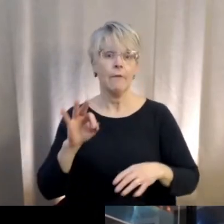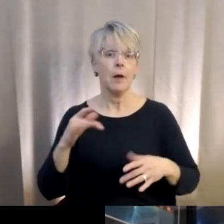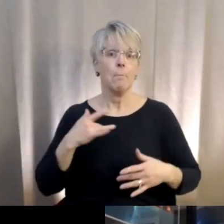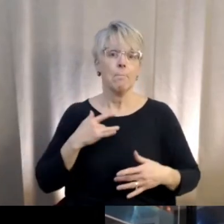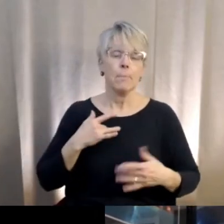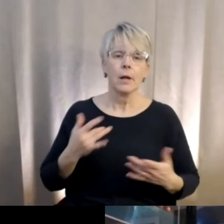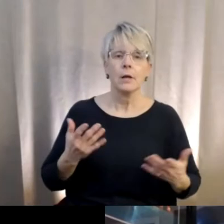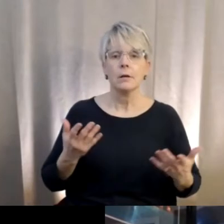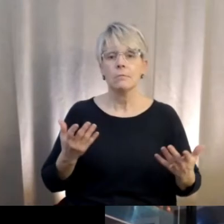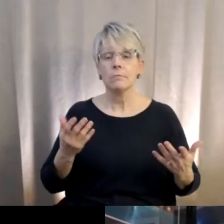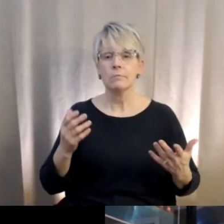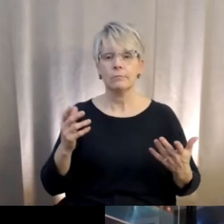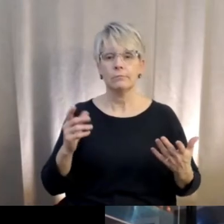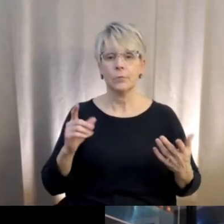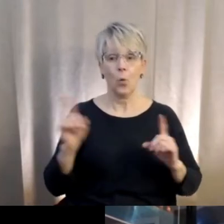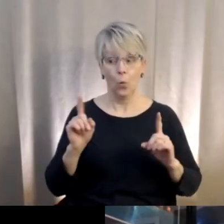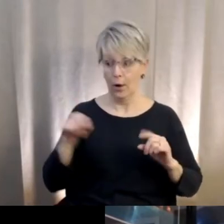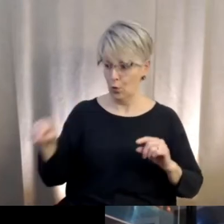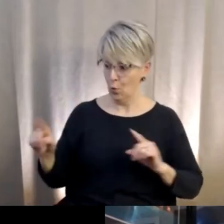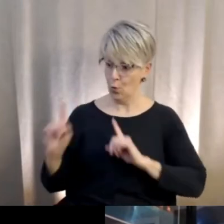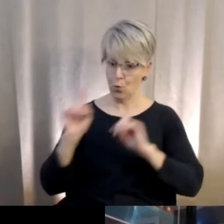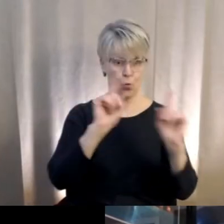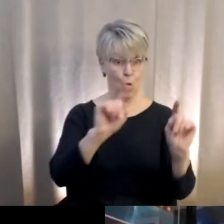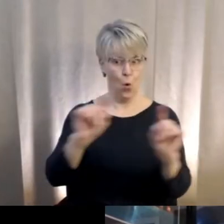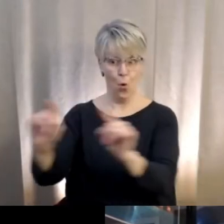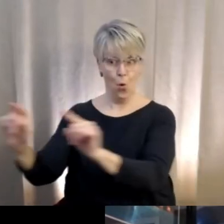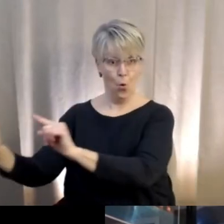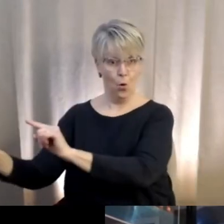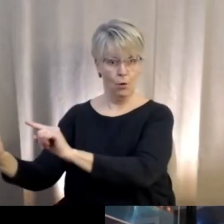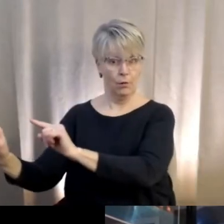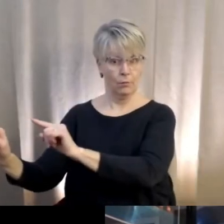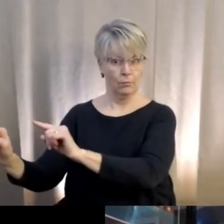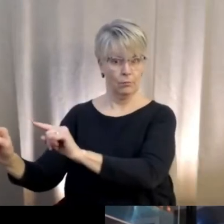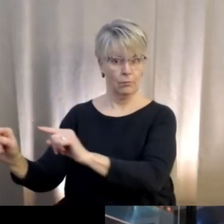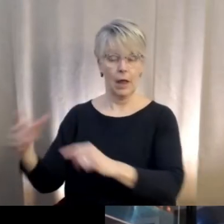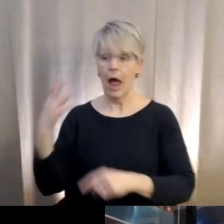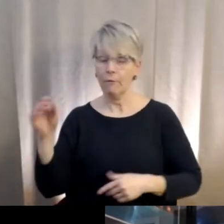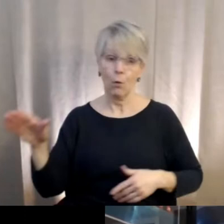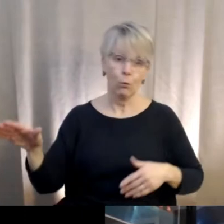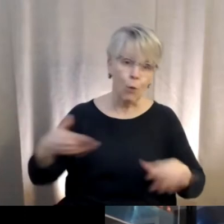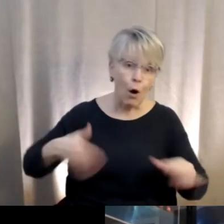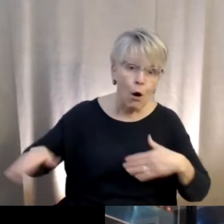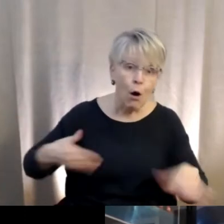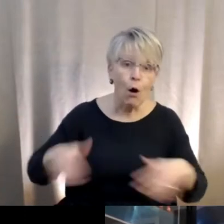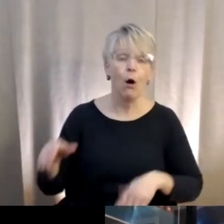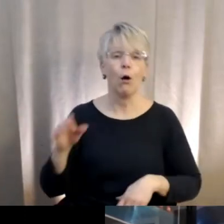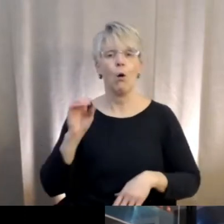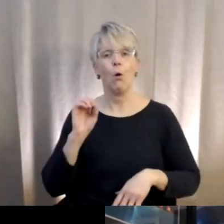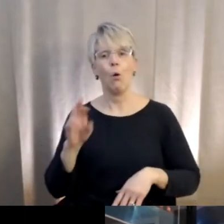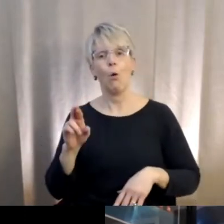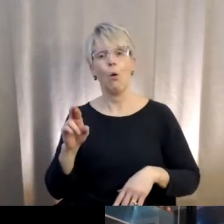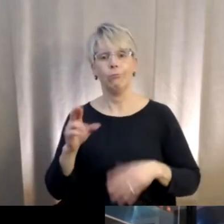know, just wherever you guys go, like for a walk or any